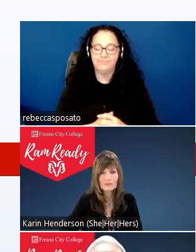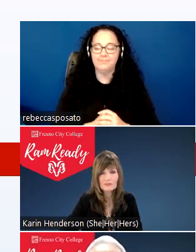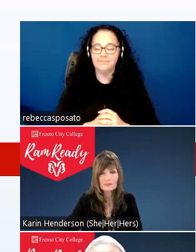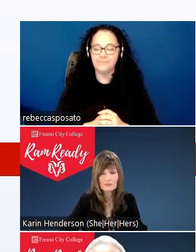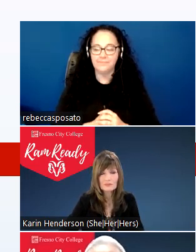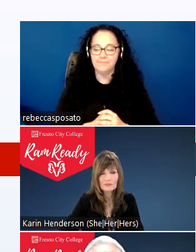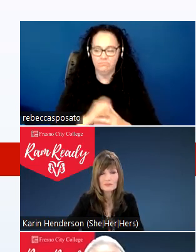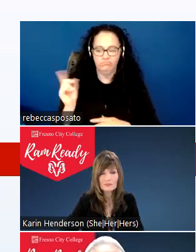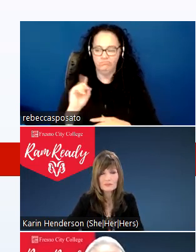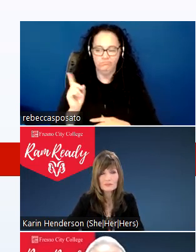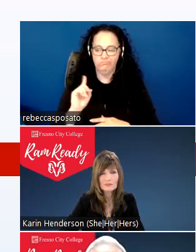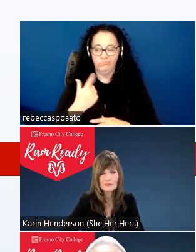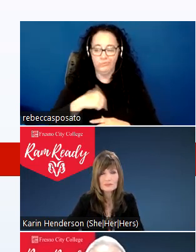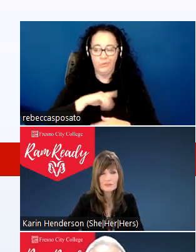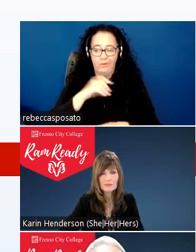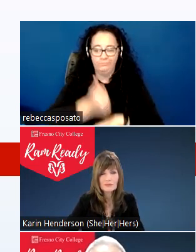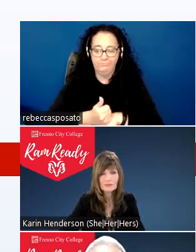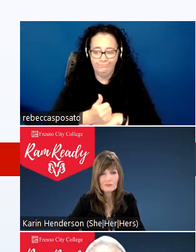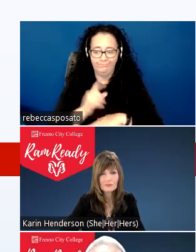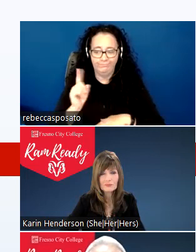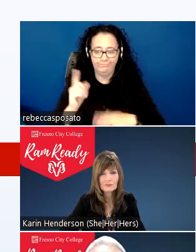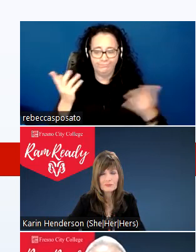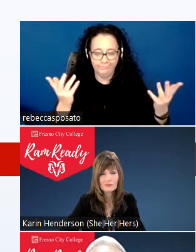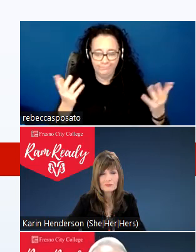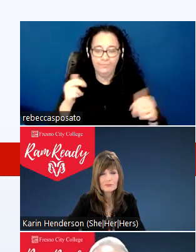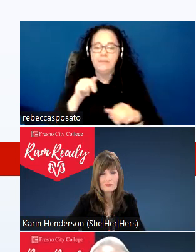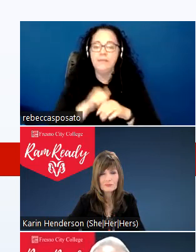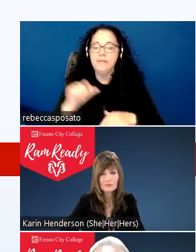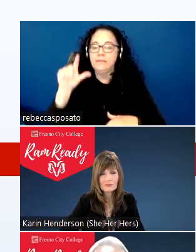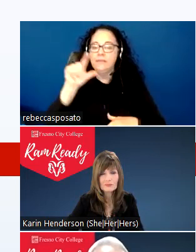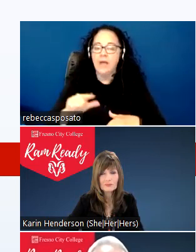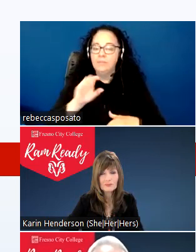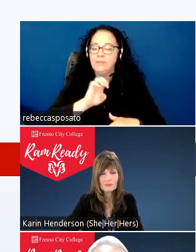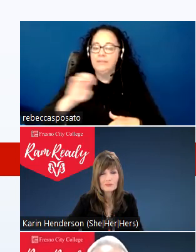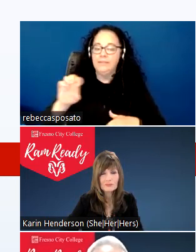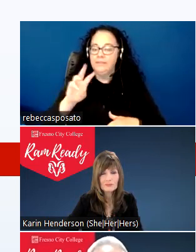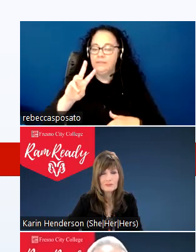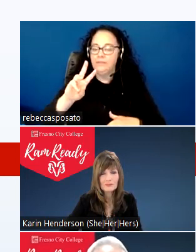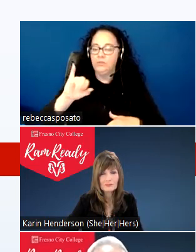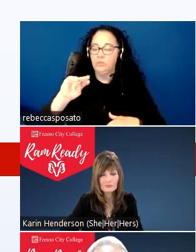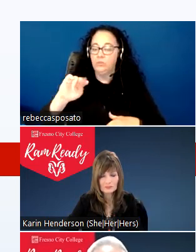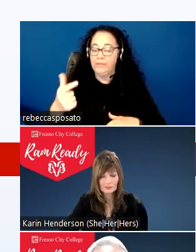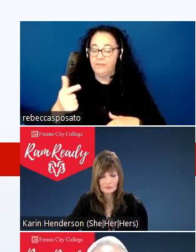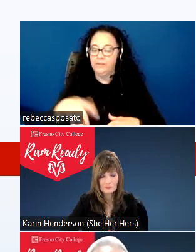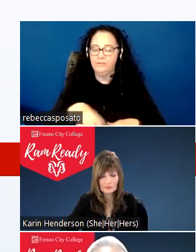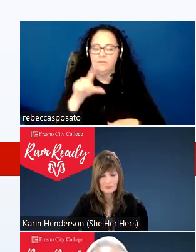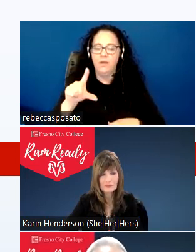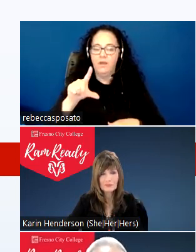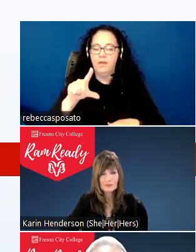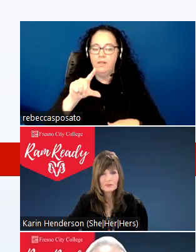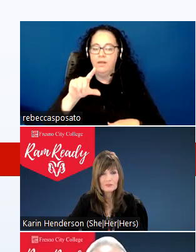Here's where to find us. We're located in the library on the East Wing in LI 147.